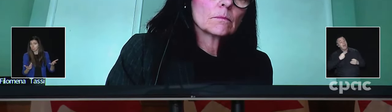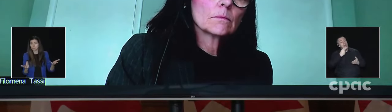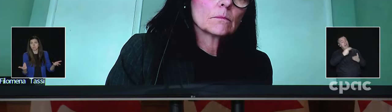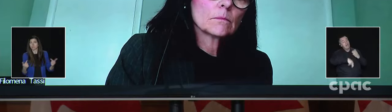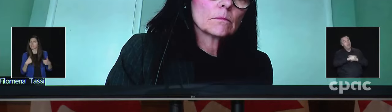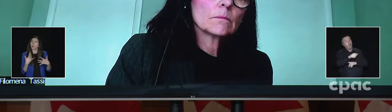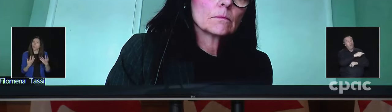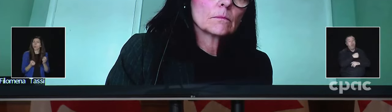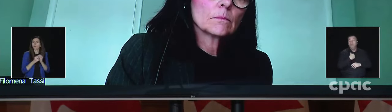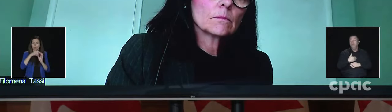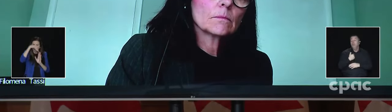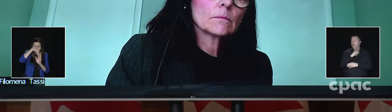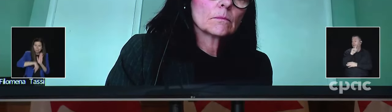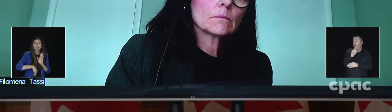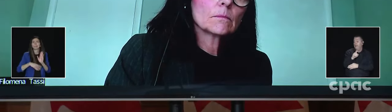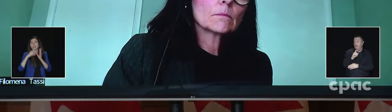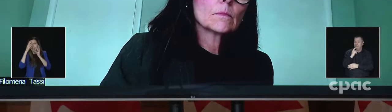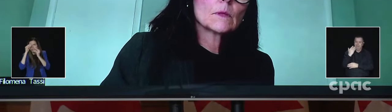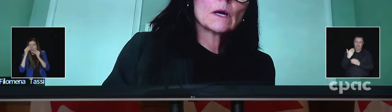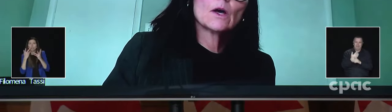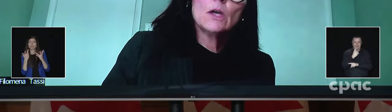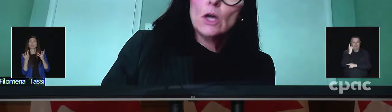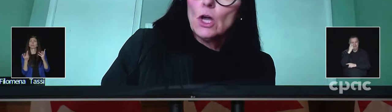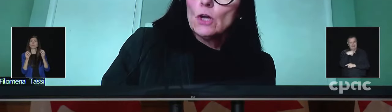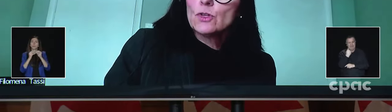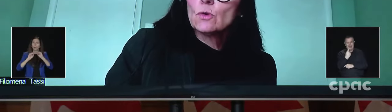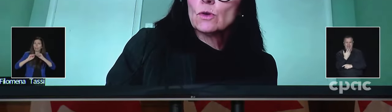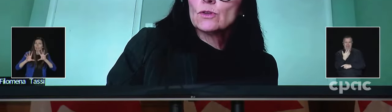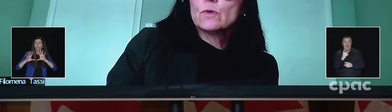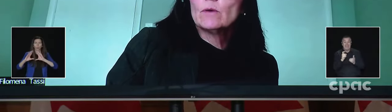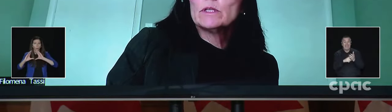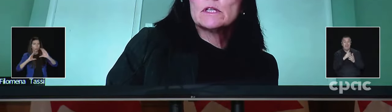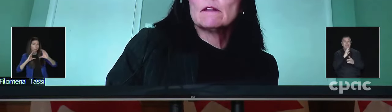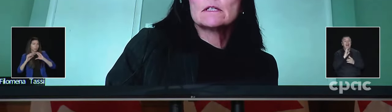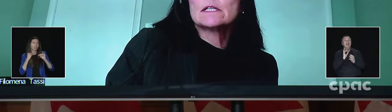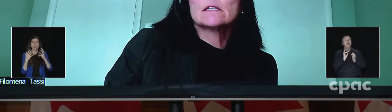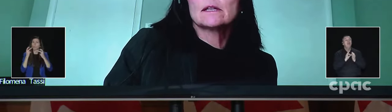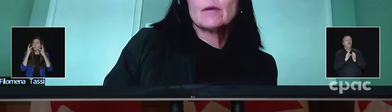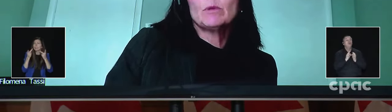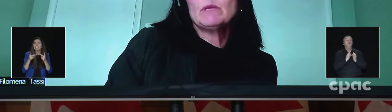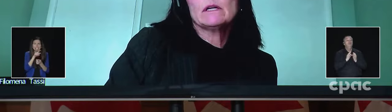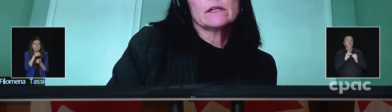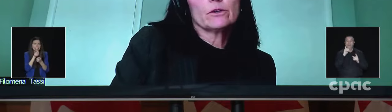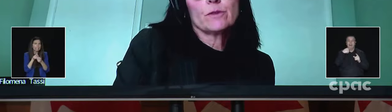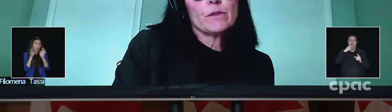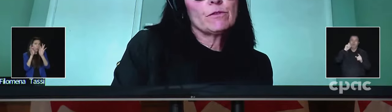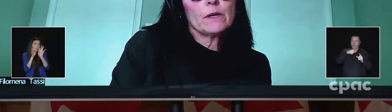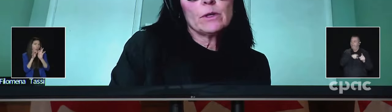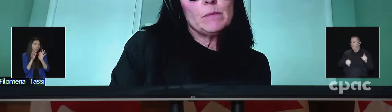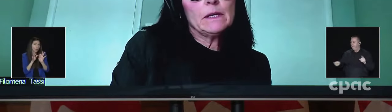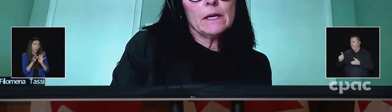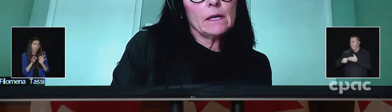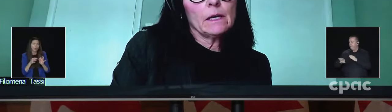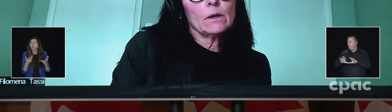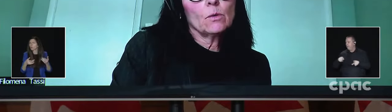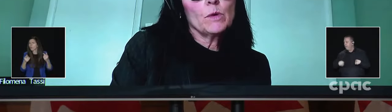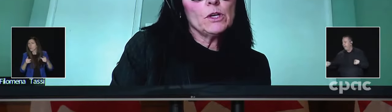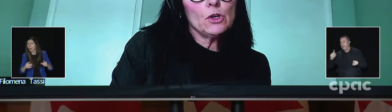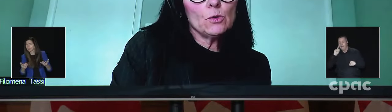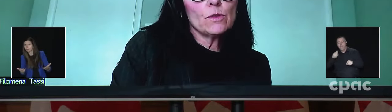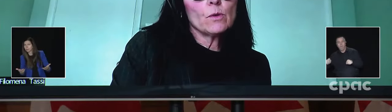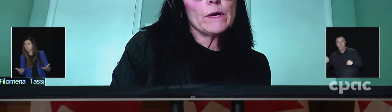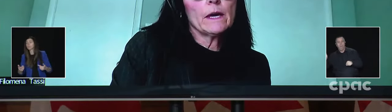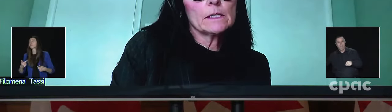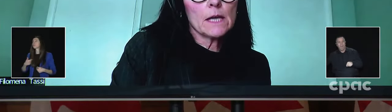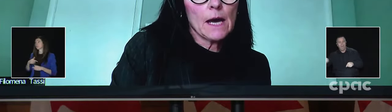around vaccine-associated costs. Yeah. So I would say this. Listen, let me be clear. From the very beginning, we